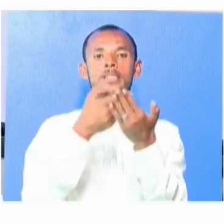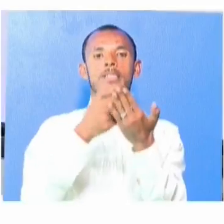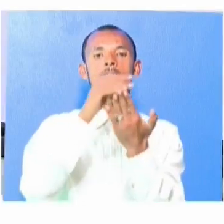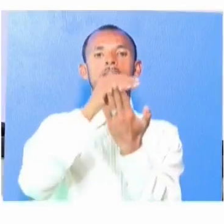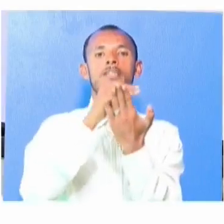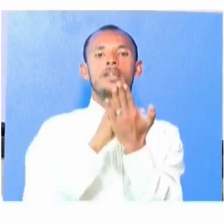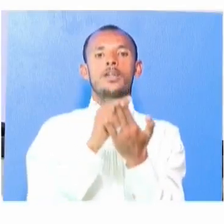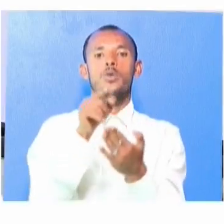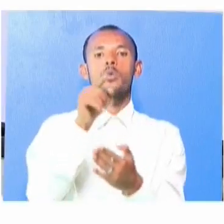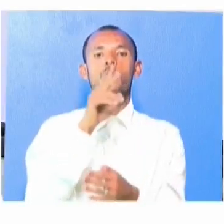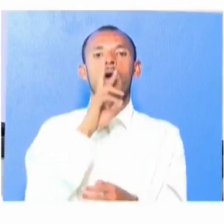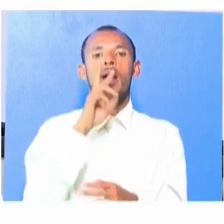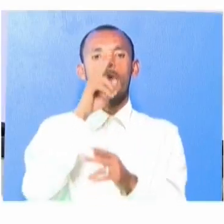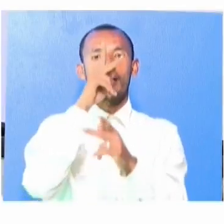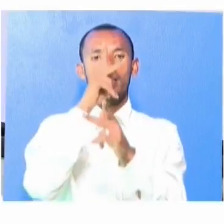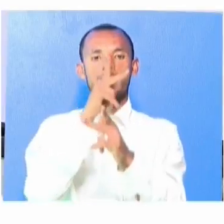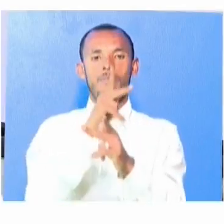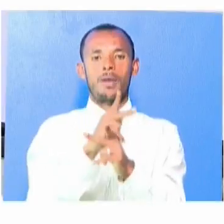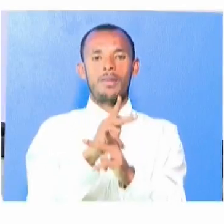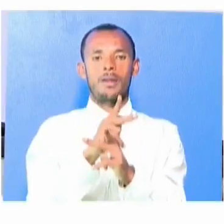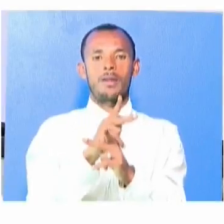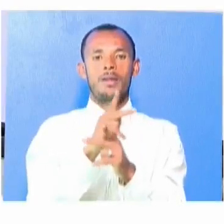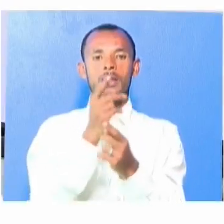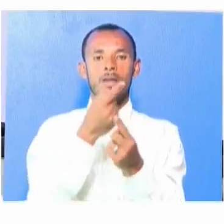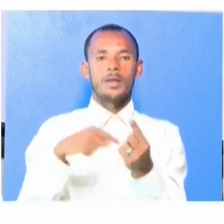you are expected to